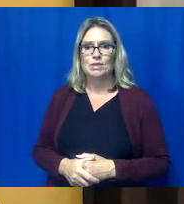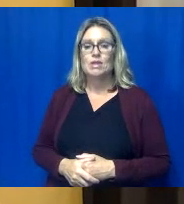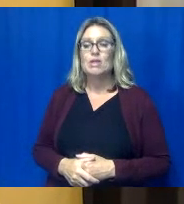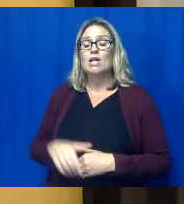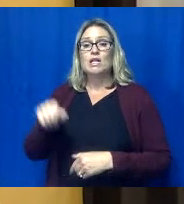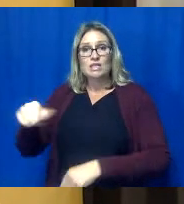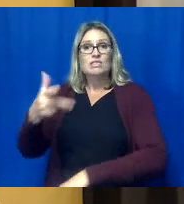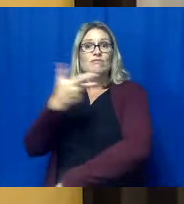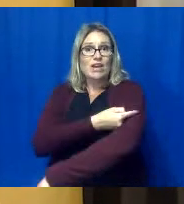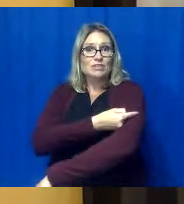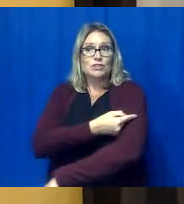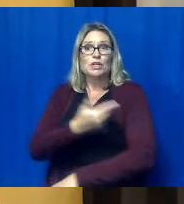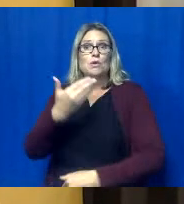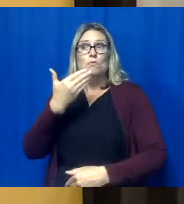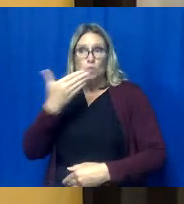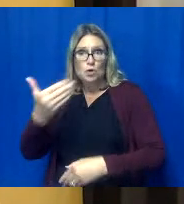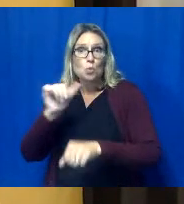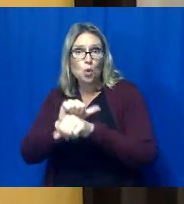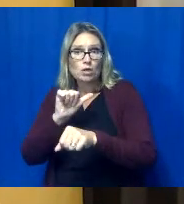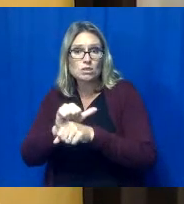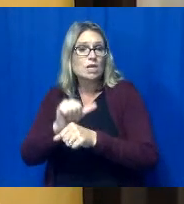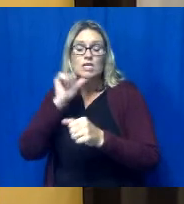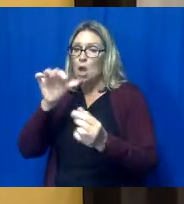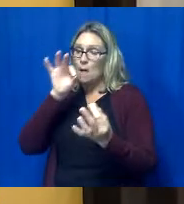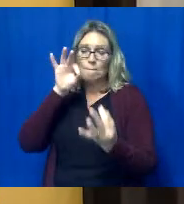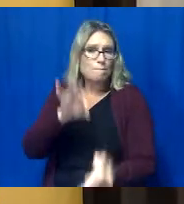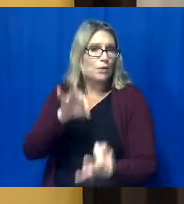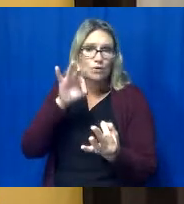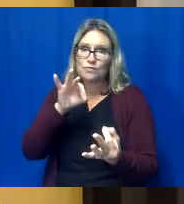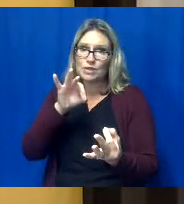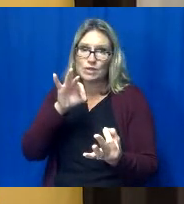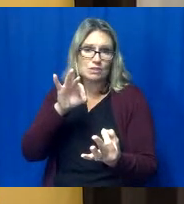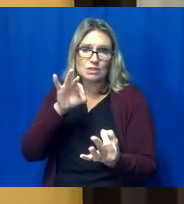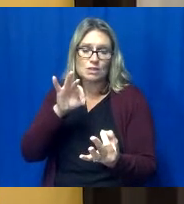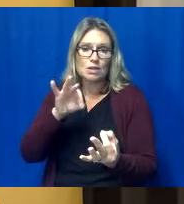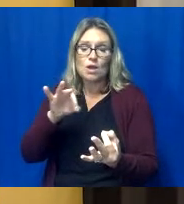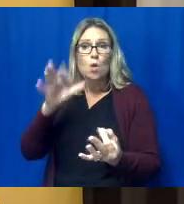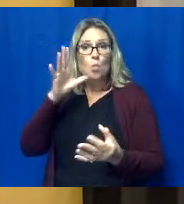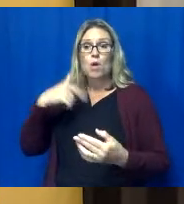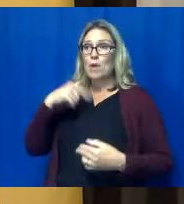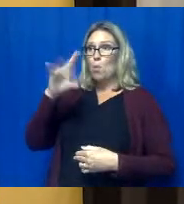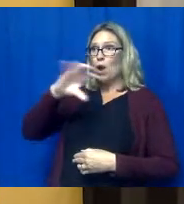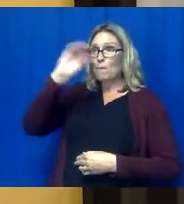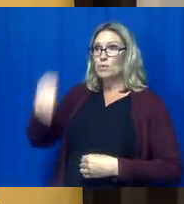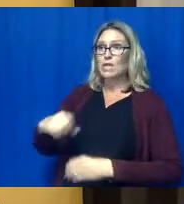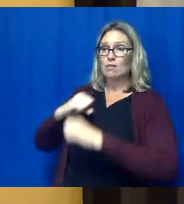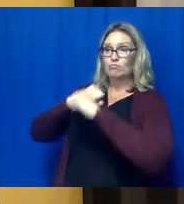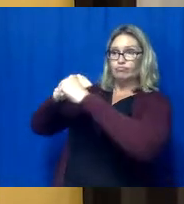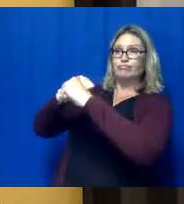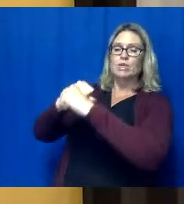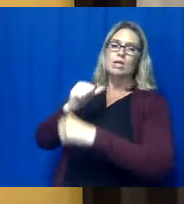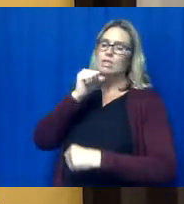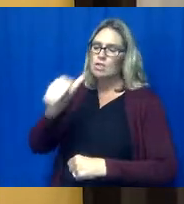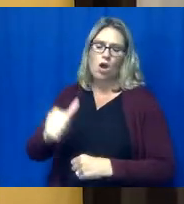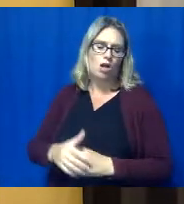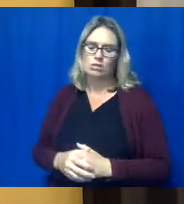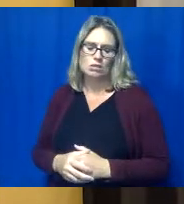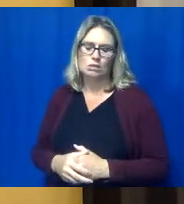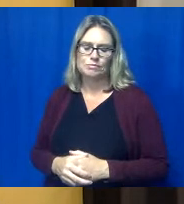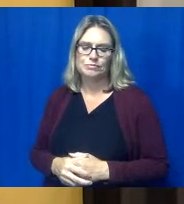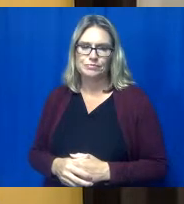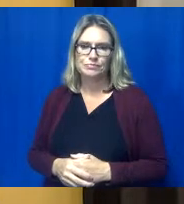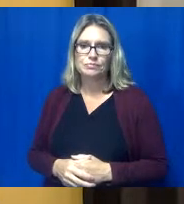perfect. It's not going to give you 100% protection, but it's going to give you very good protection. And what I could foresee in the